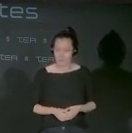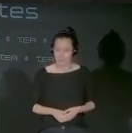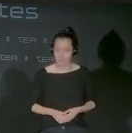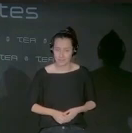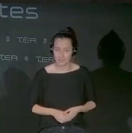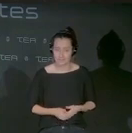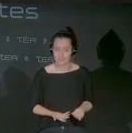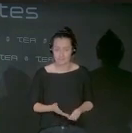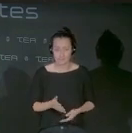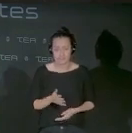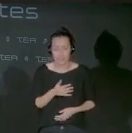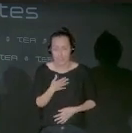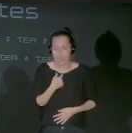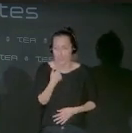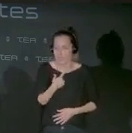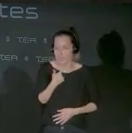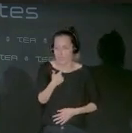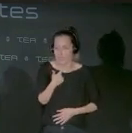be.